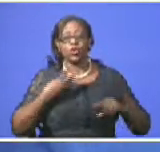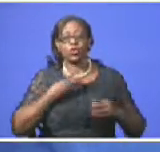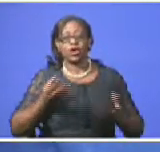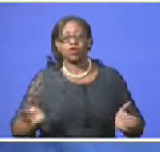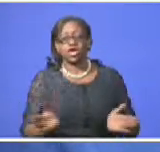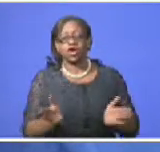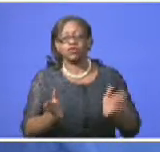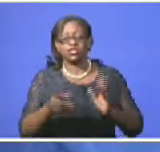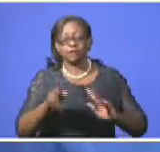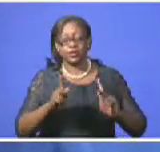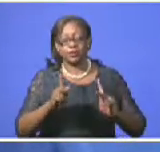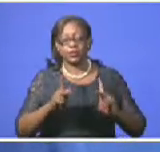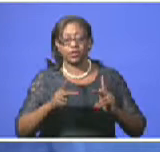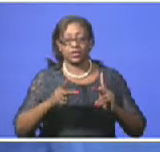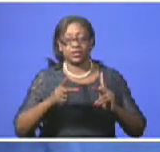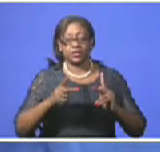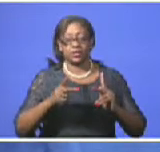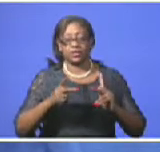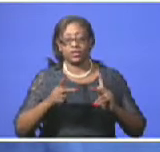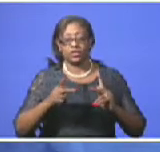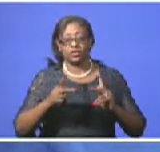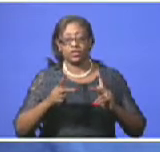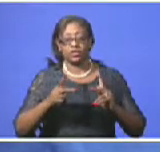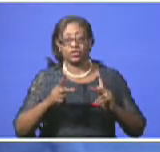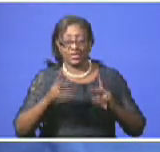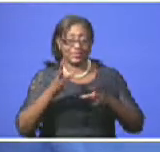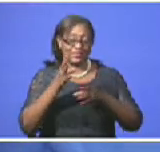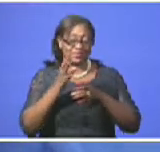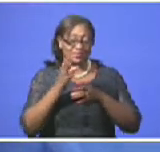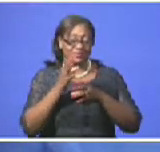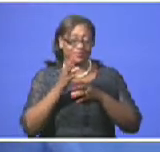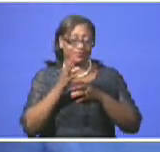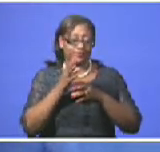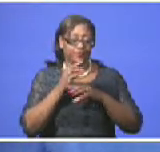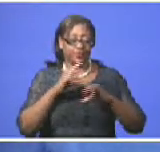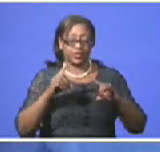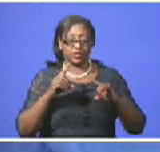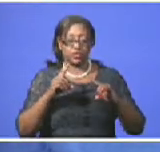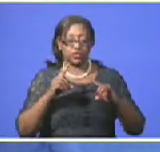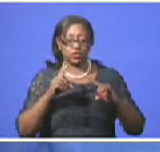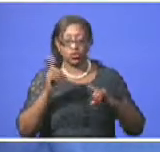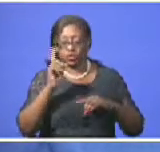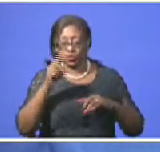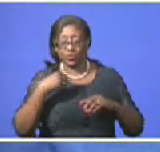time to separate, except in those agencies where we are having difficulties